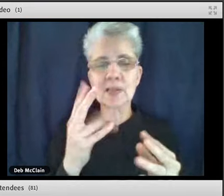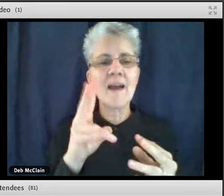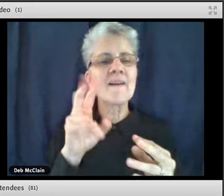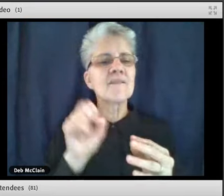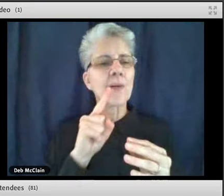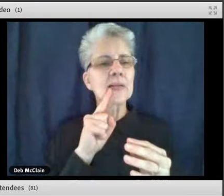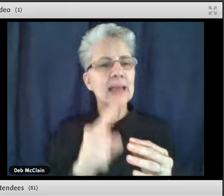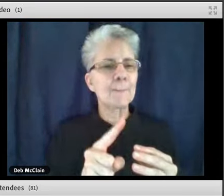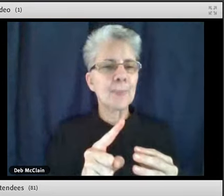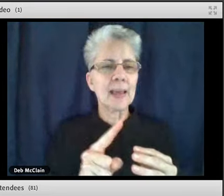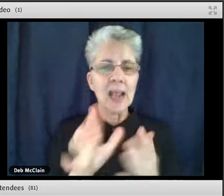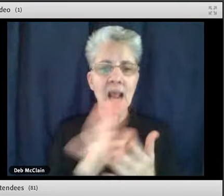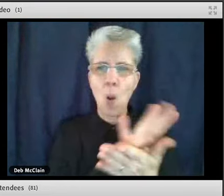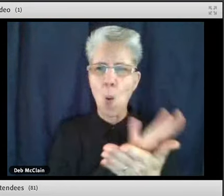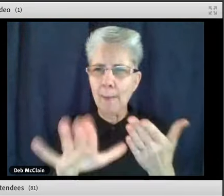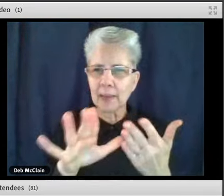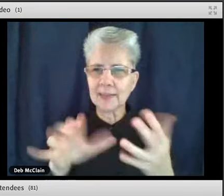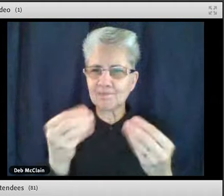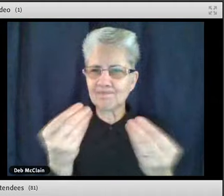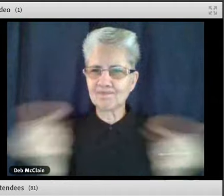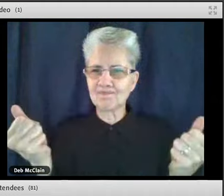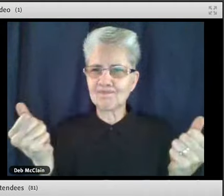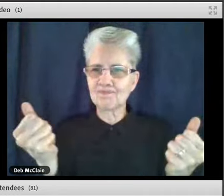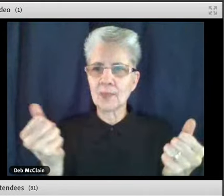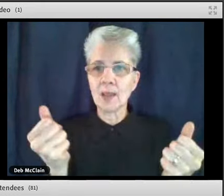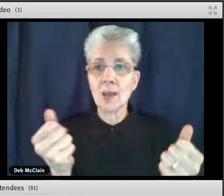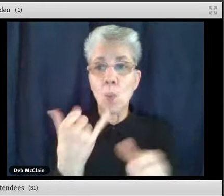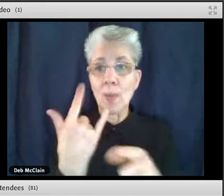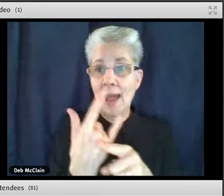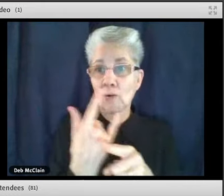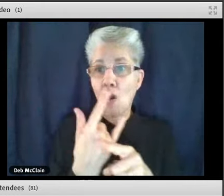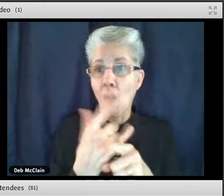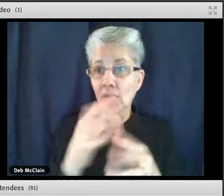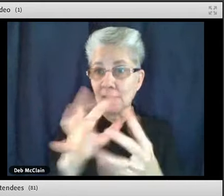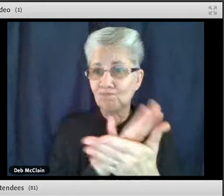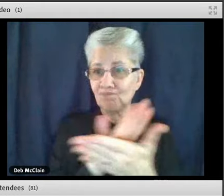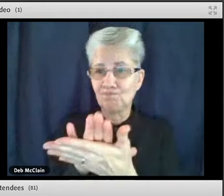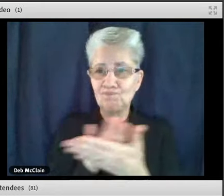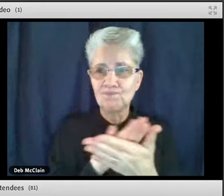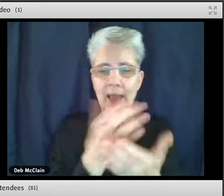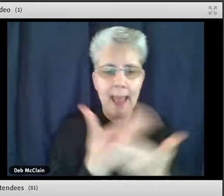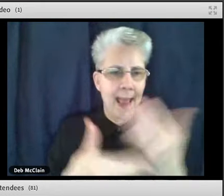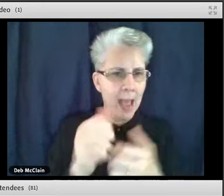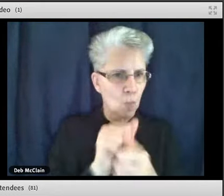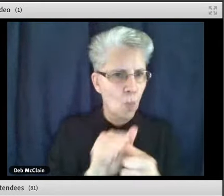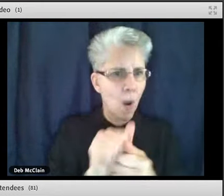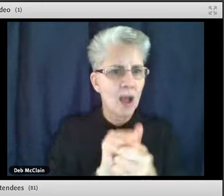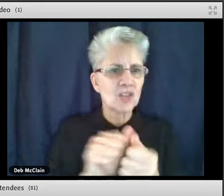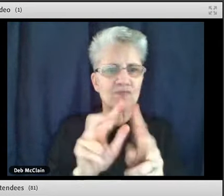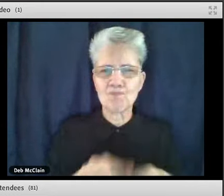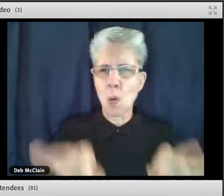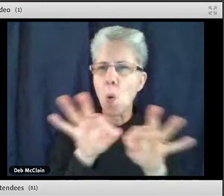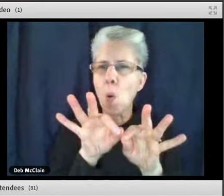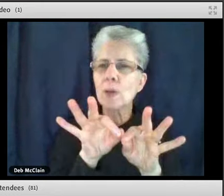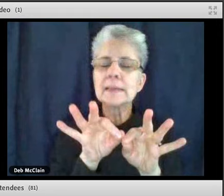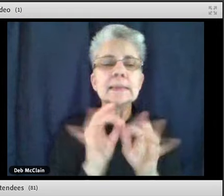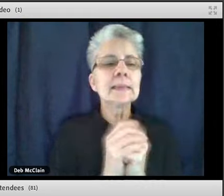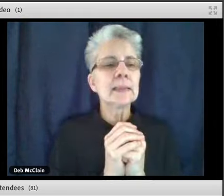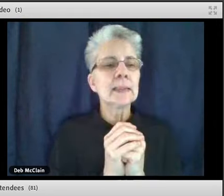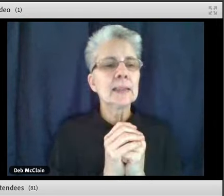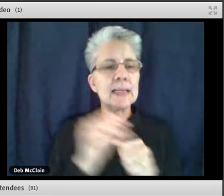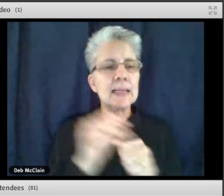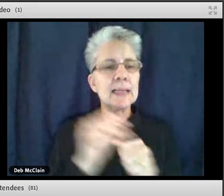underway testing antiviral trials. So again, it's thinking about perspective, thinking about what